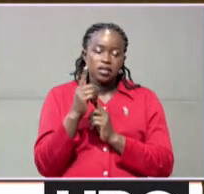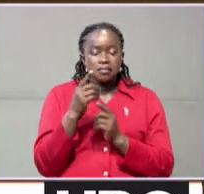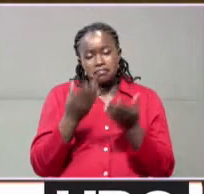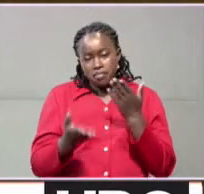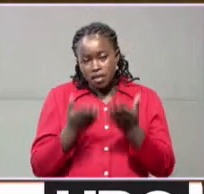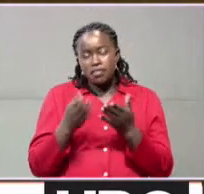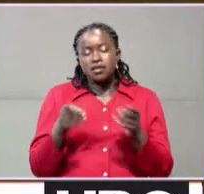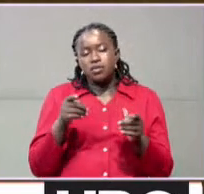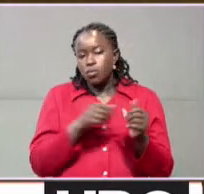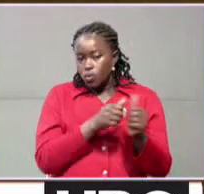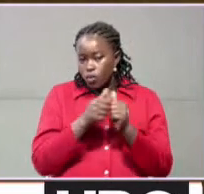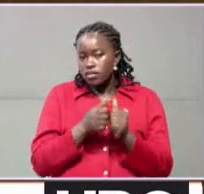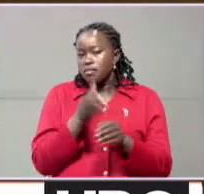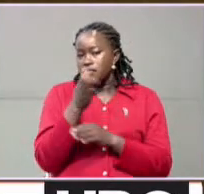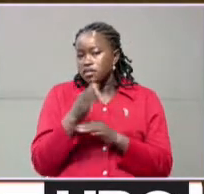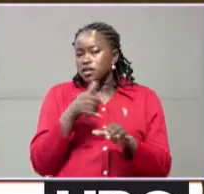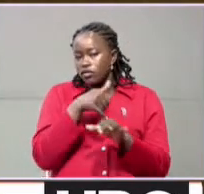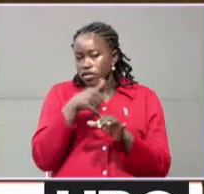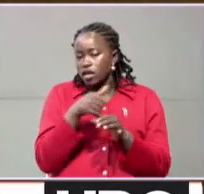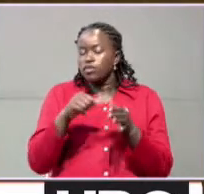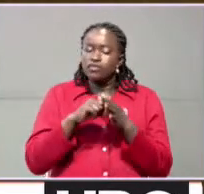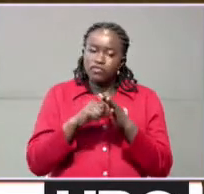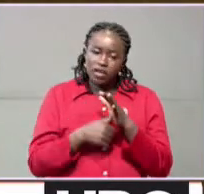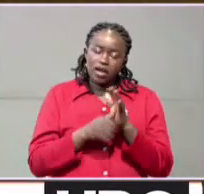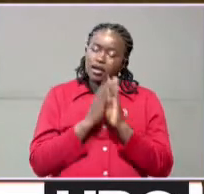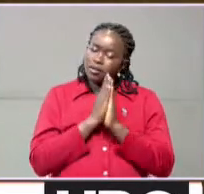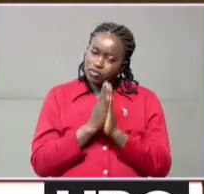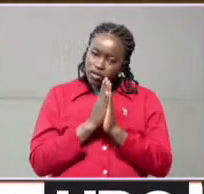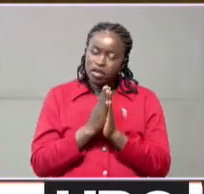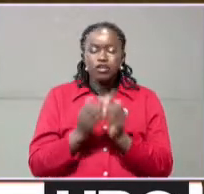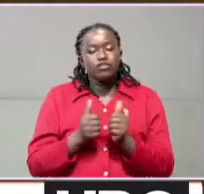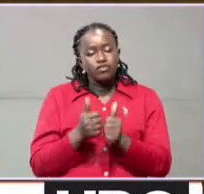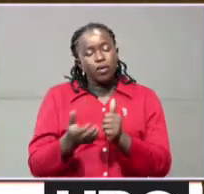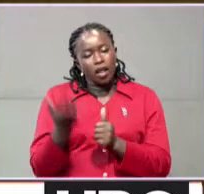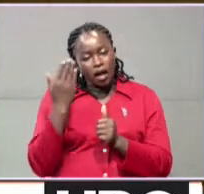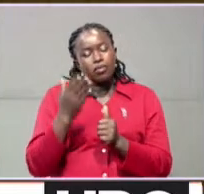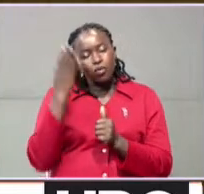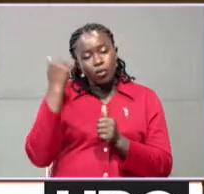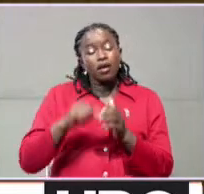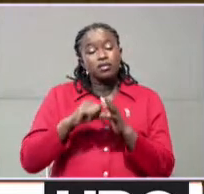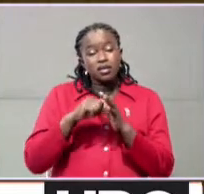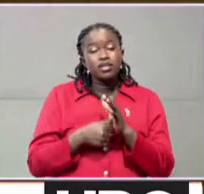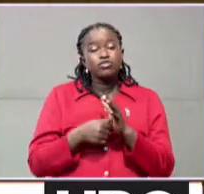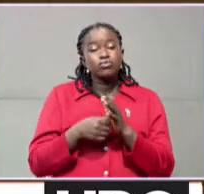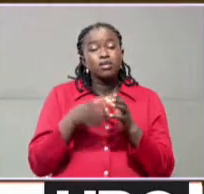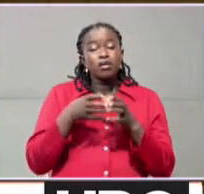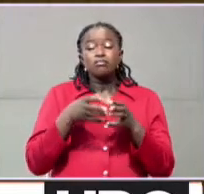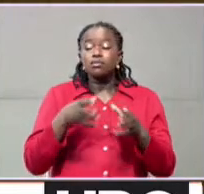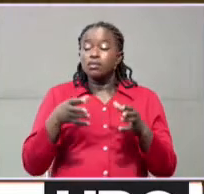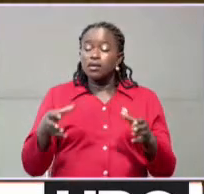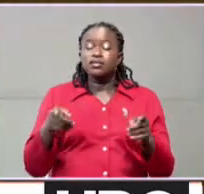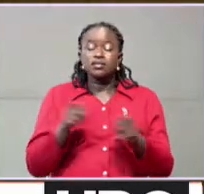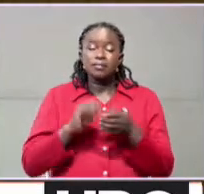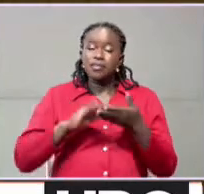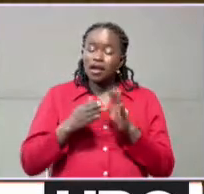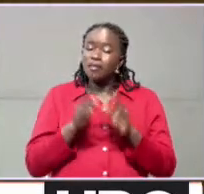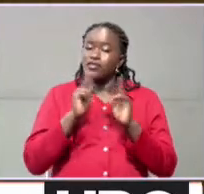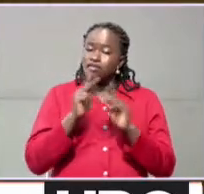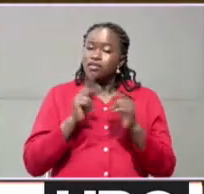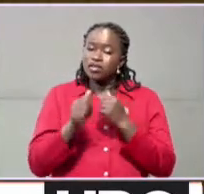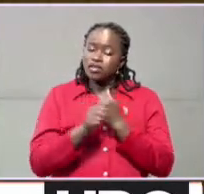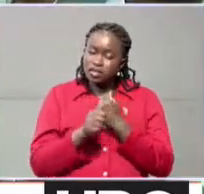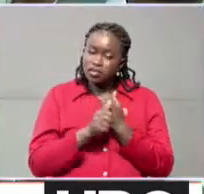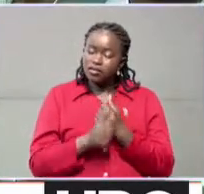affairs please we pray that you take it up it's really escalating and becoming very dangerous thank you thank you honorable speaker